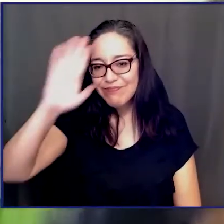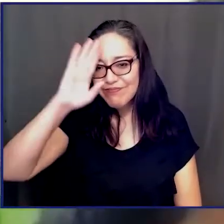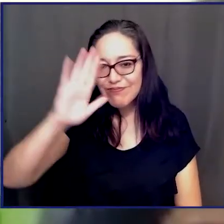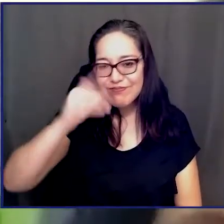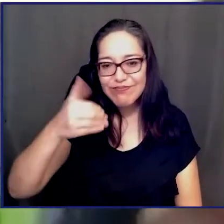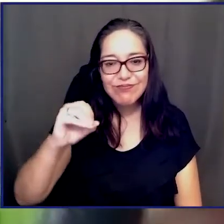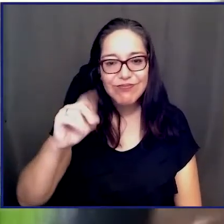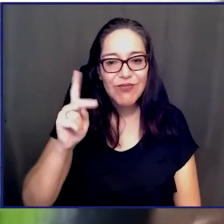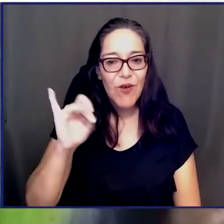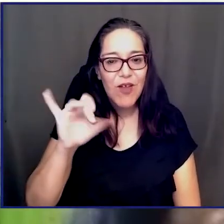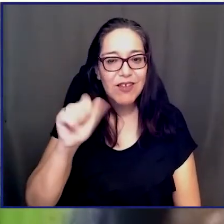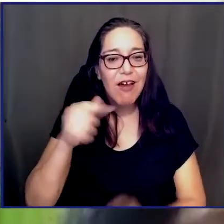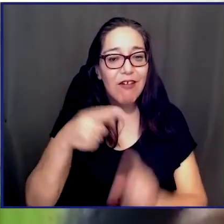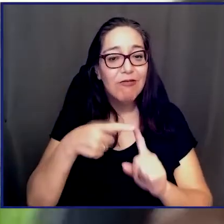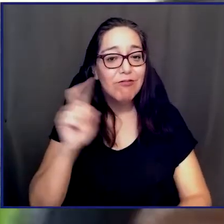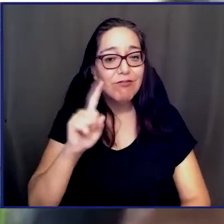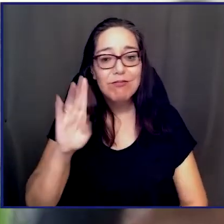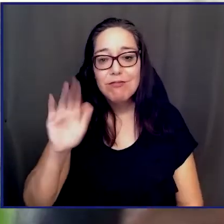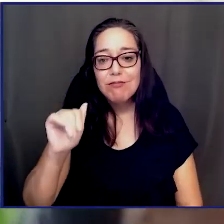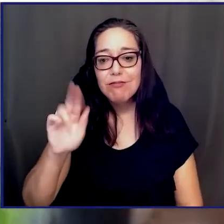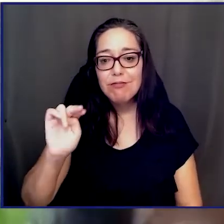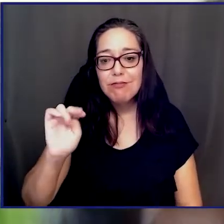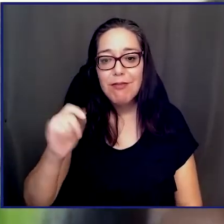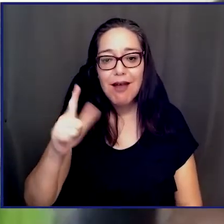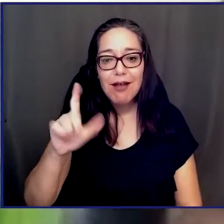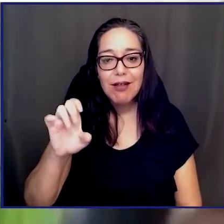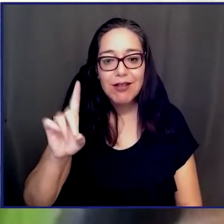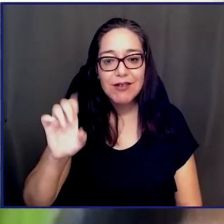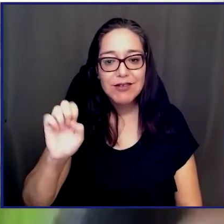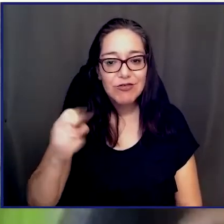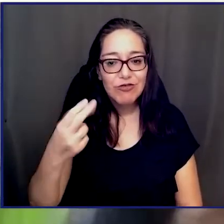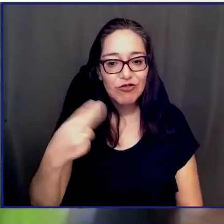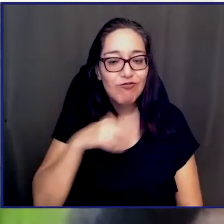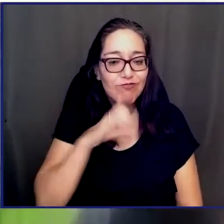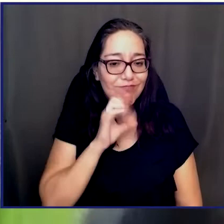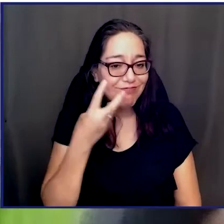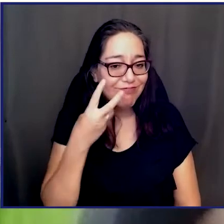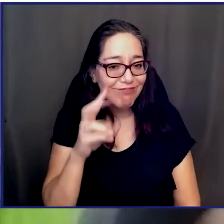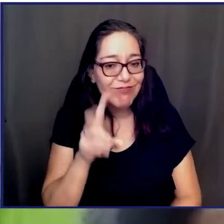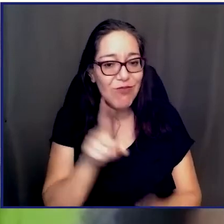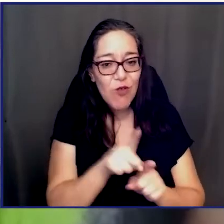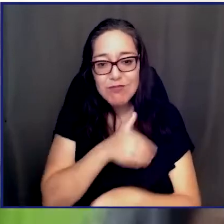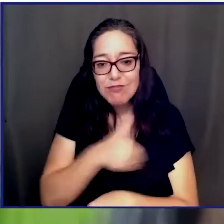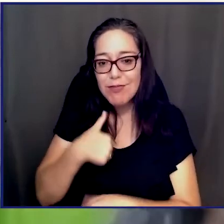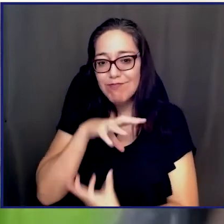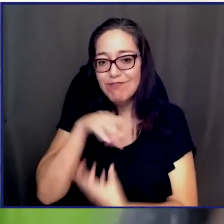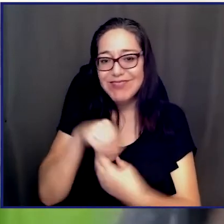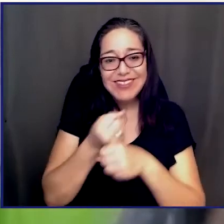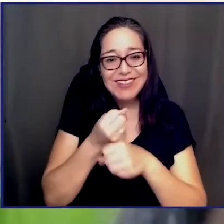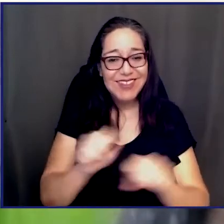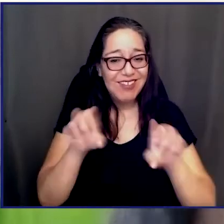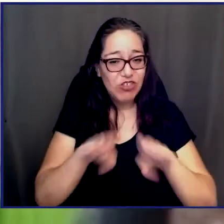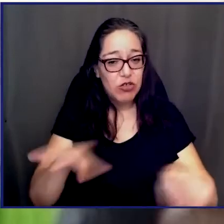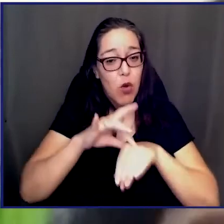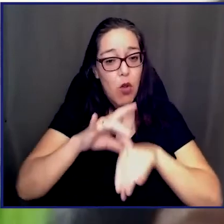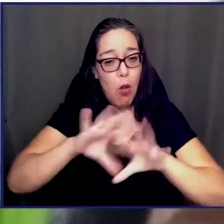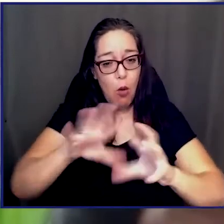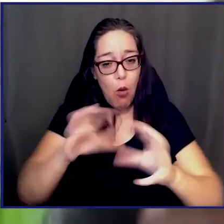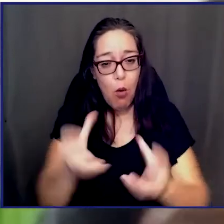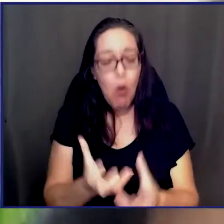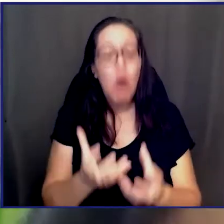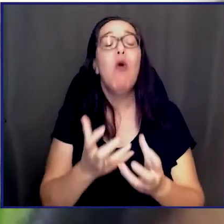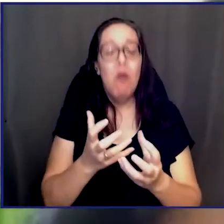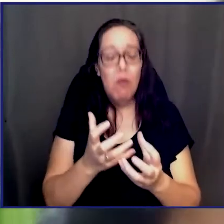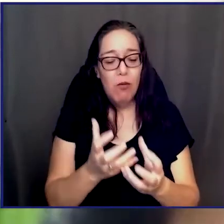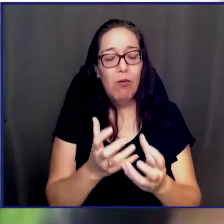Oaikyo from Bangladesh. I'm 16 years old and I'm also a member of Save the Children's Global Children's Network. And I'm also